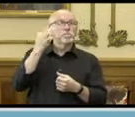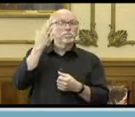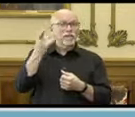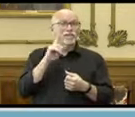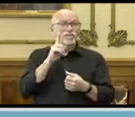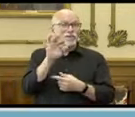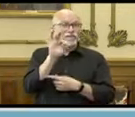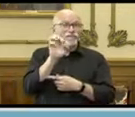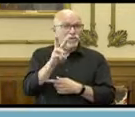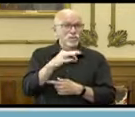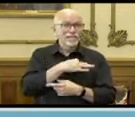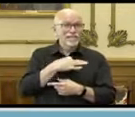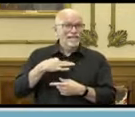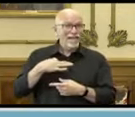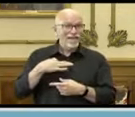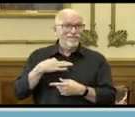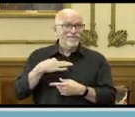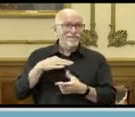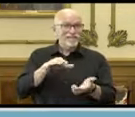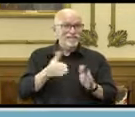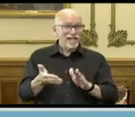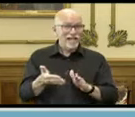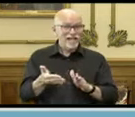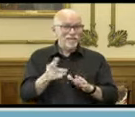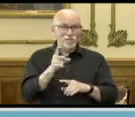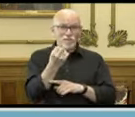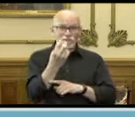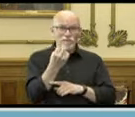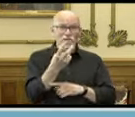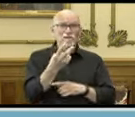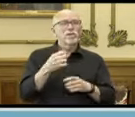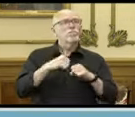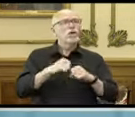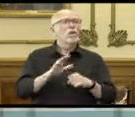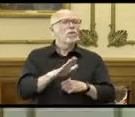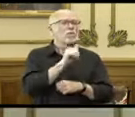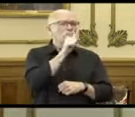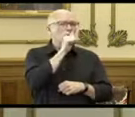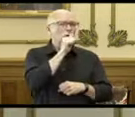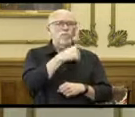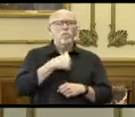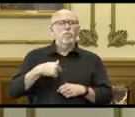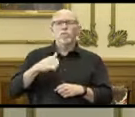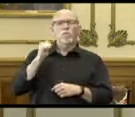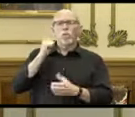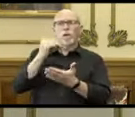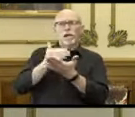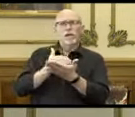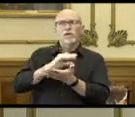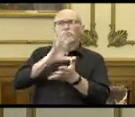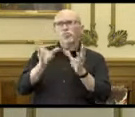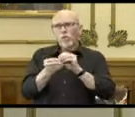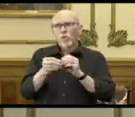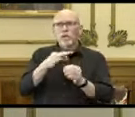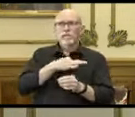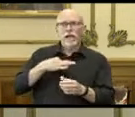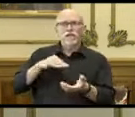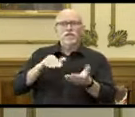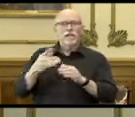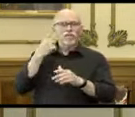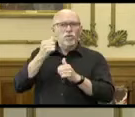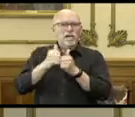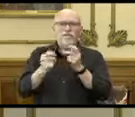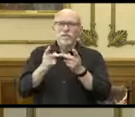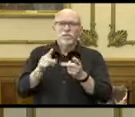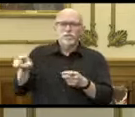so few staff deaths, to protect their privacy, we will not list totals on staff deaths for each